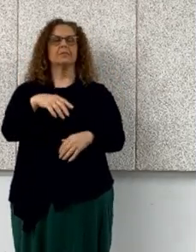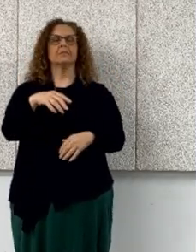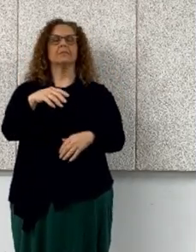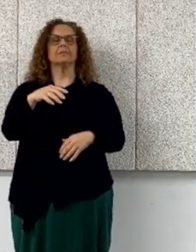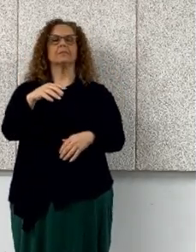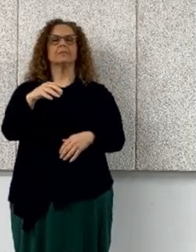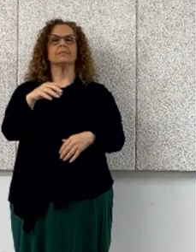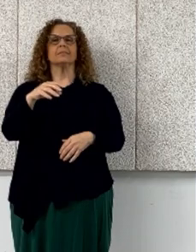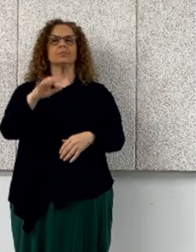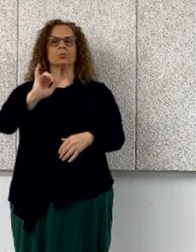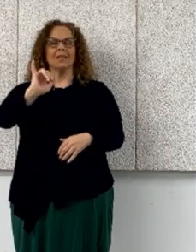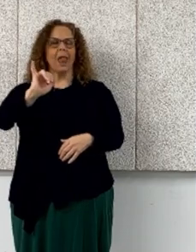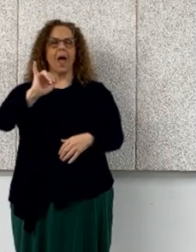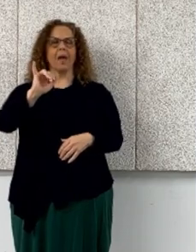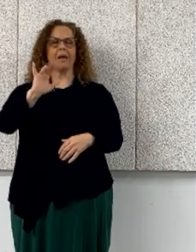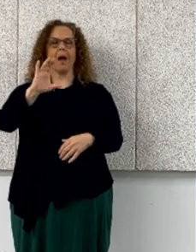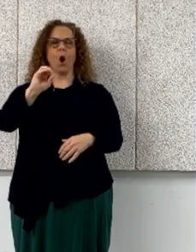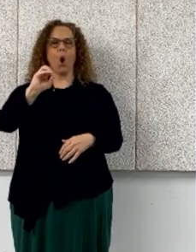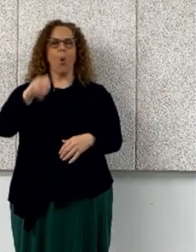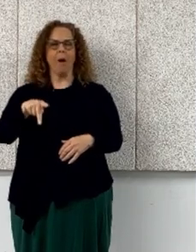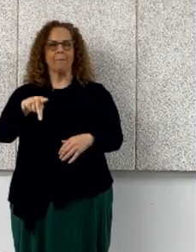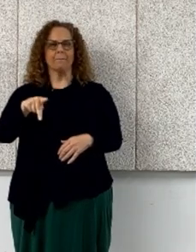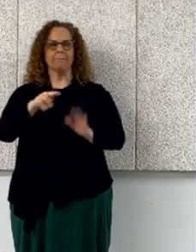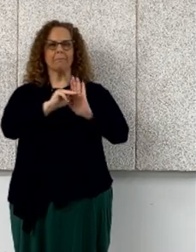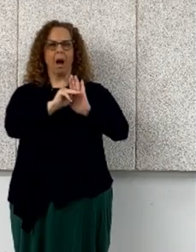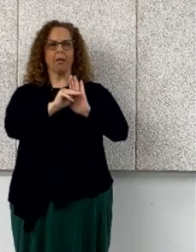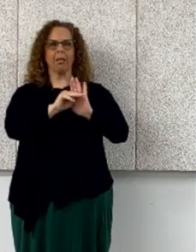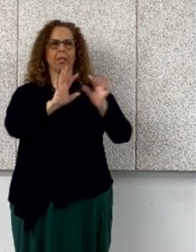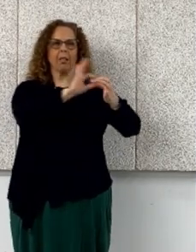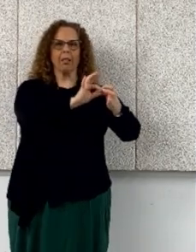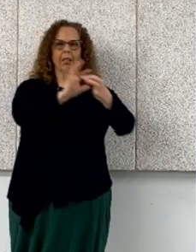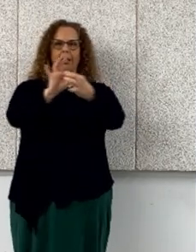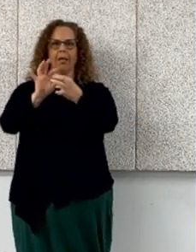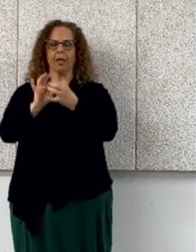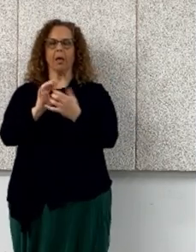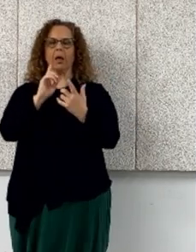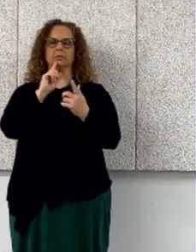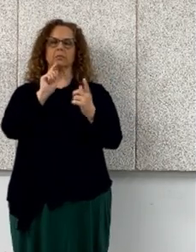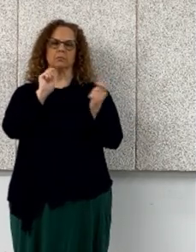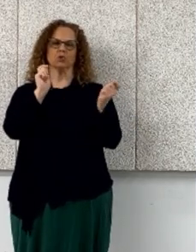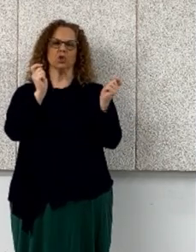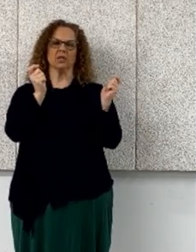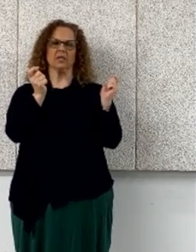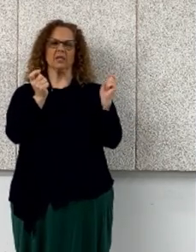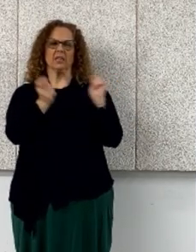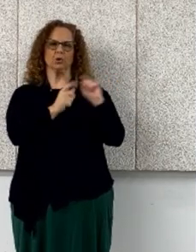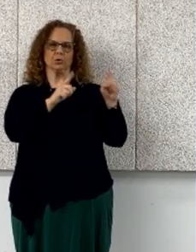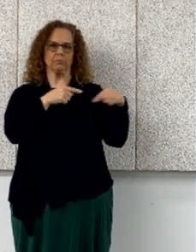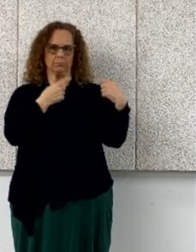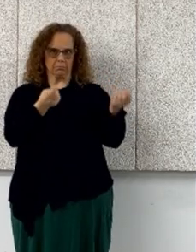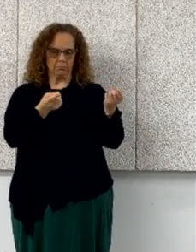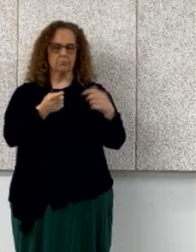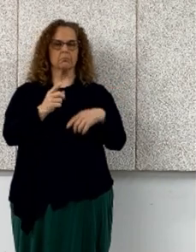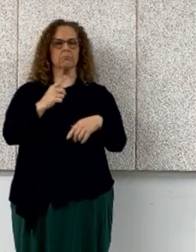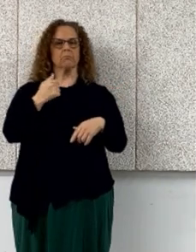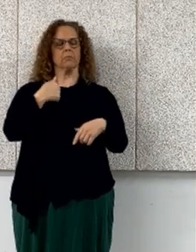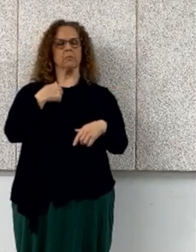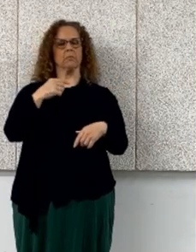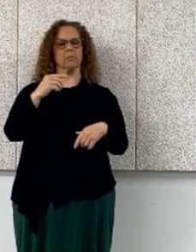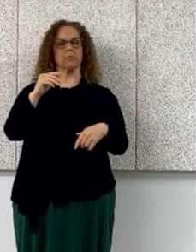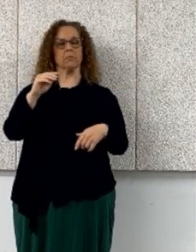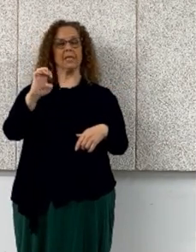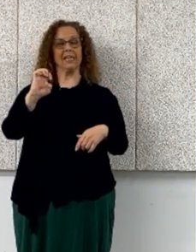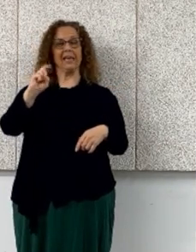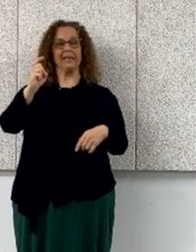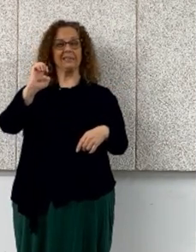original structure. We've been through many iterations since then. And I served as executive director for a